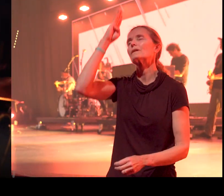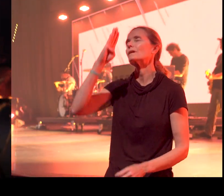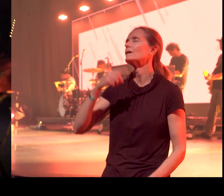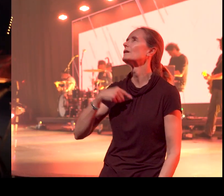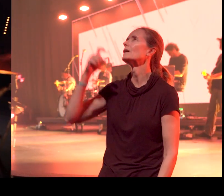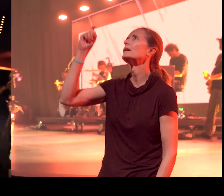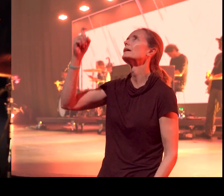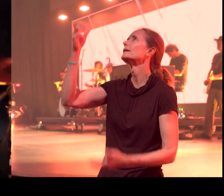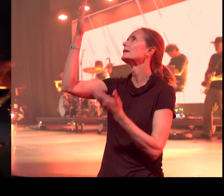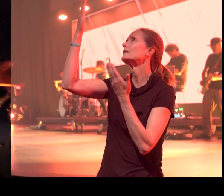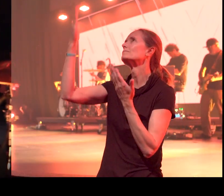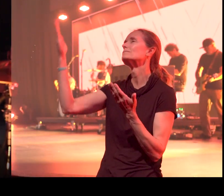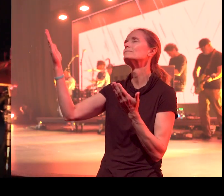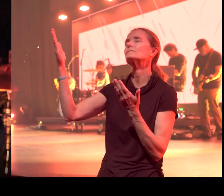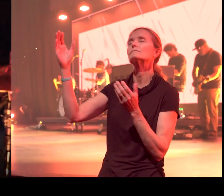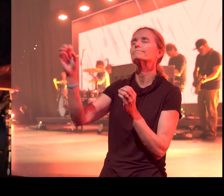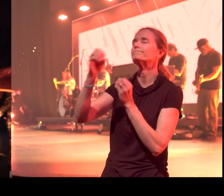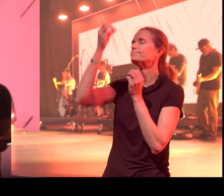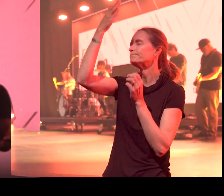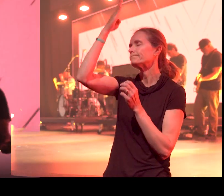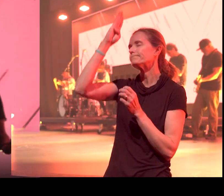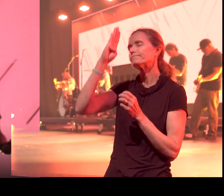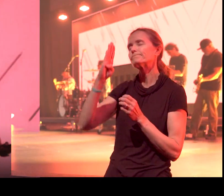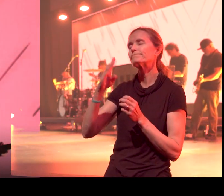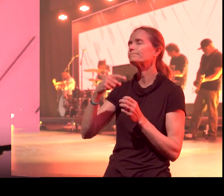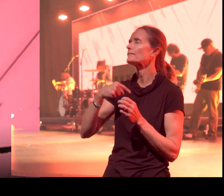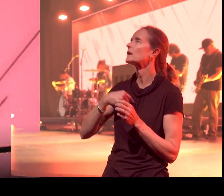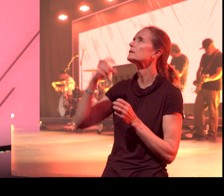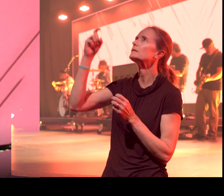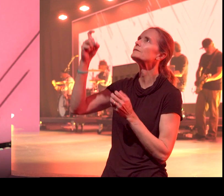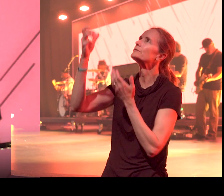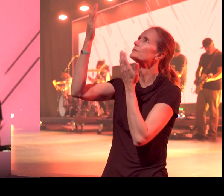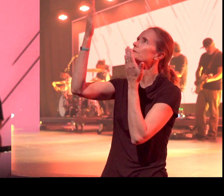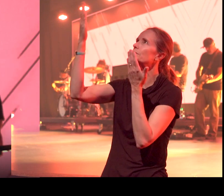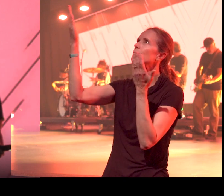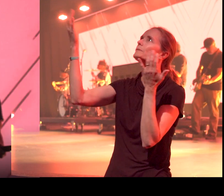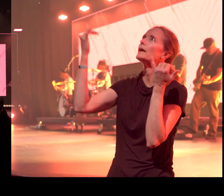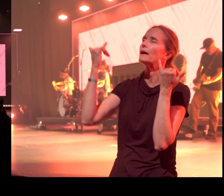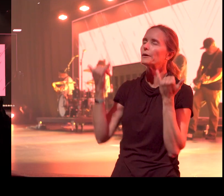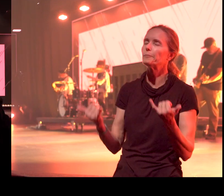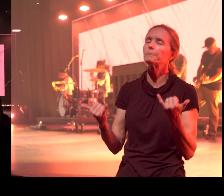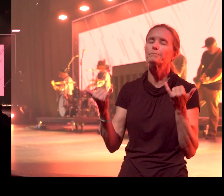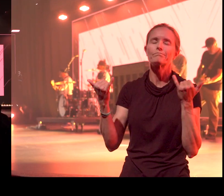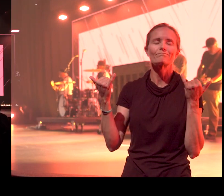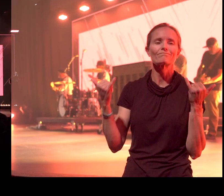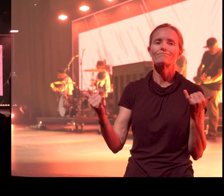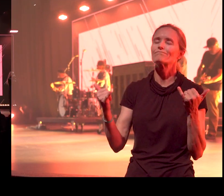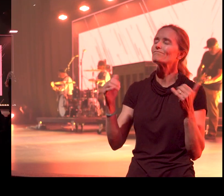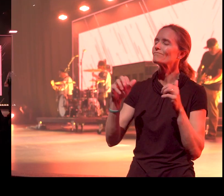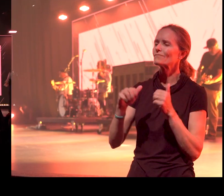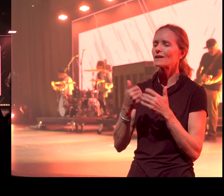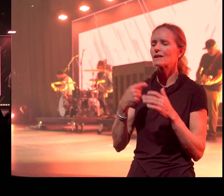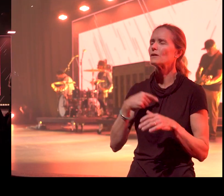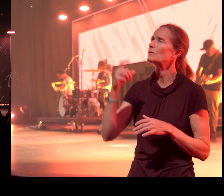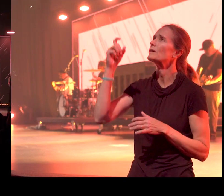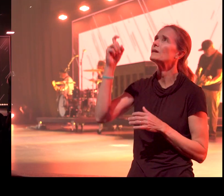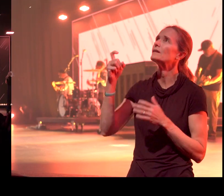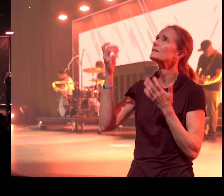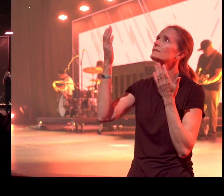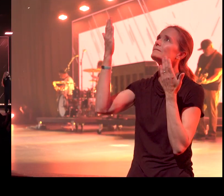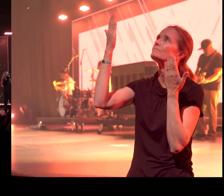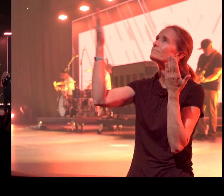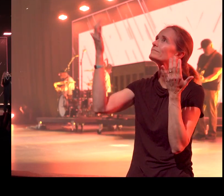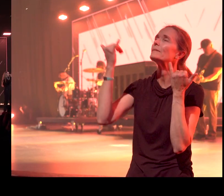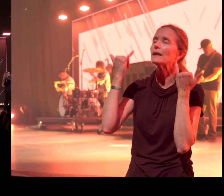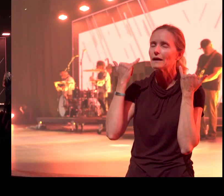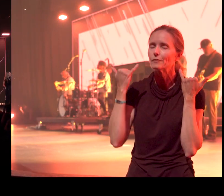Oh God, my God, I need you. Oh God, my God, I need you now.